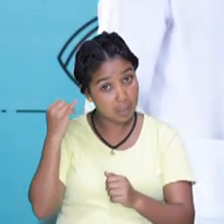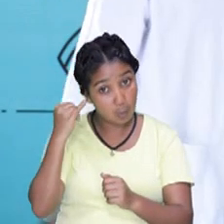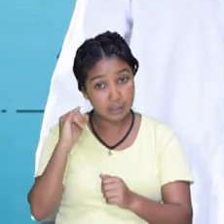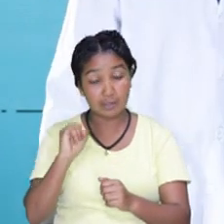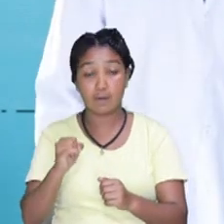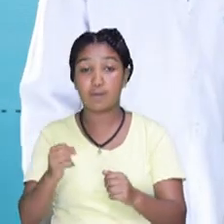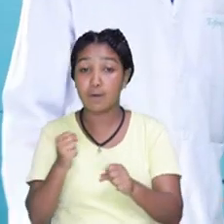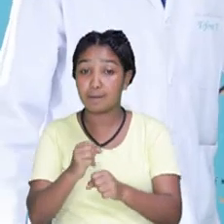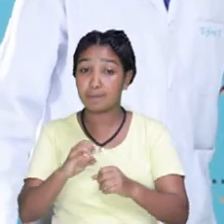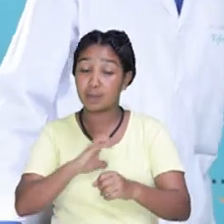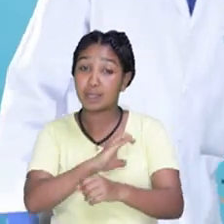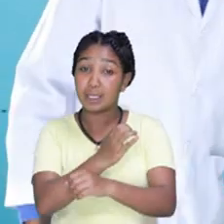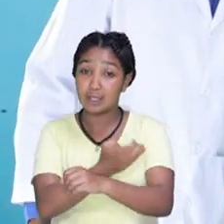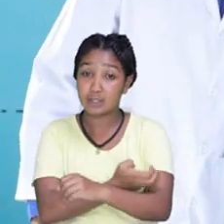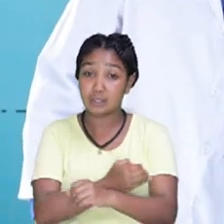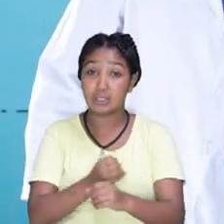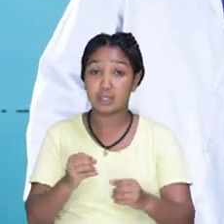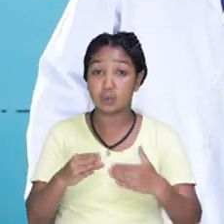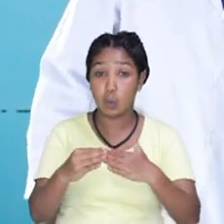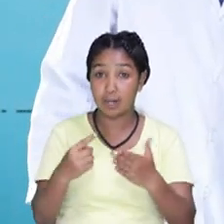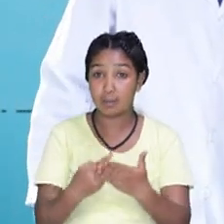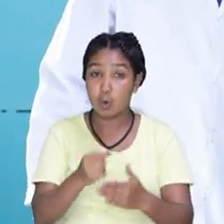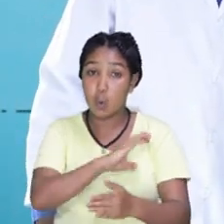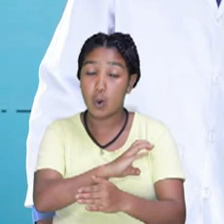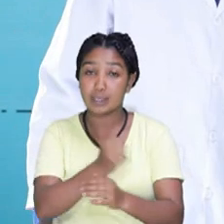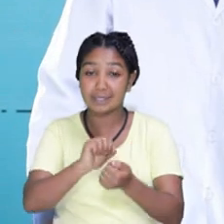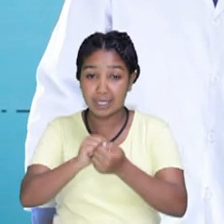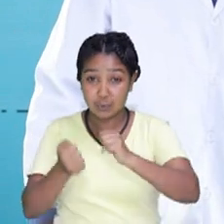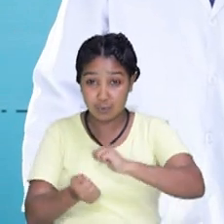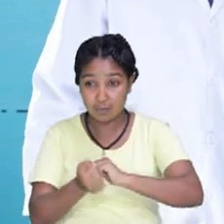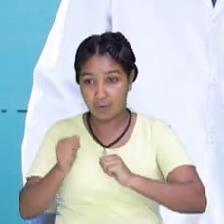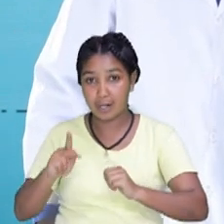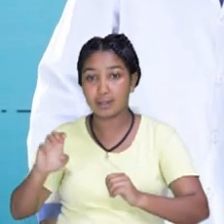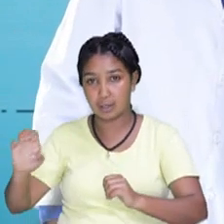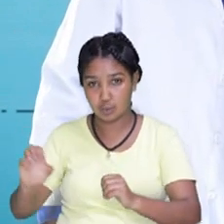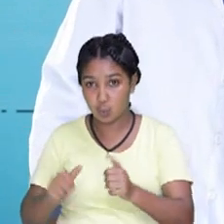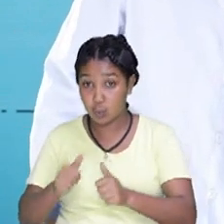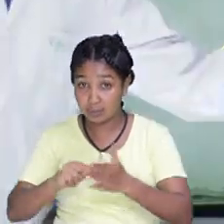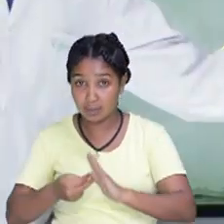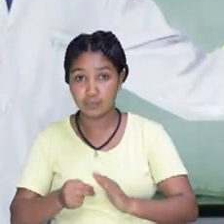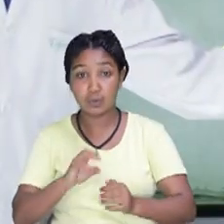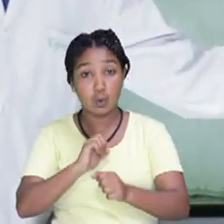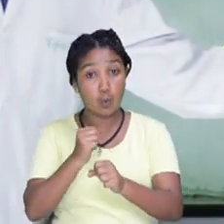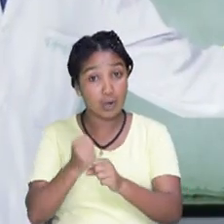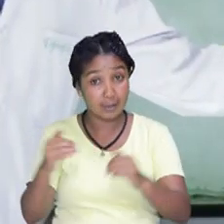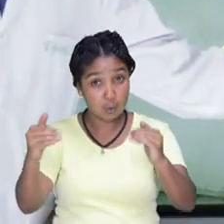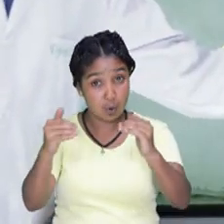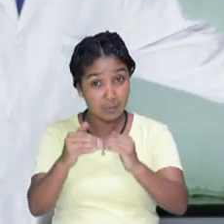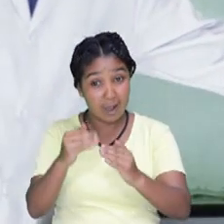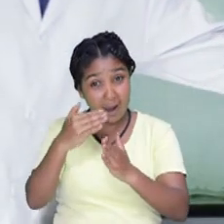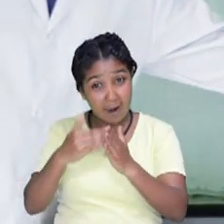work energy theorem, work is equals to change of kinetic energy, which means work is equals